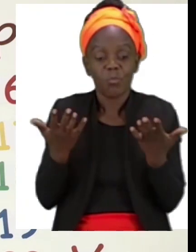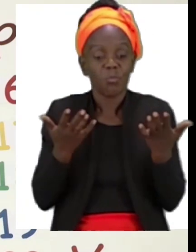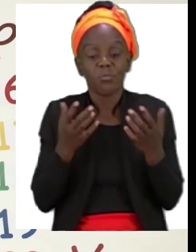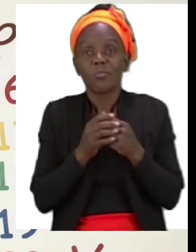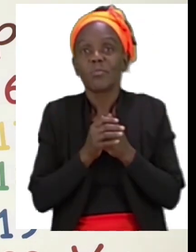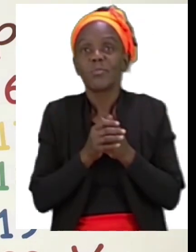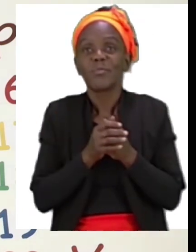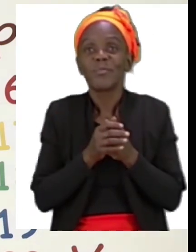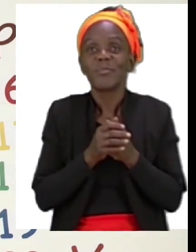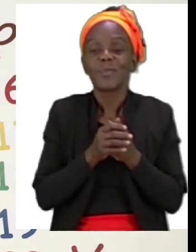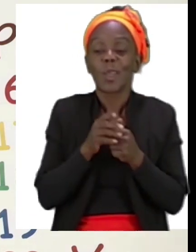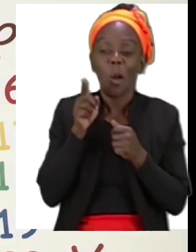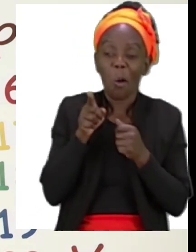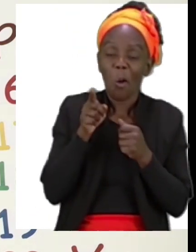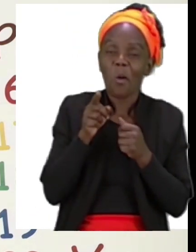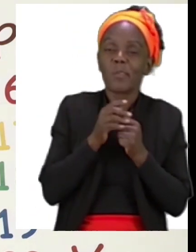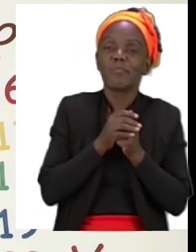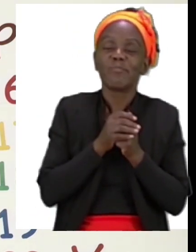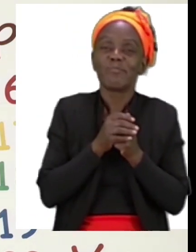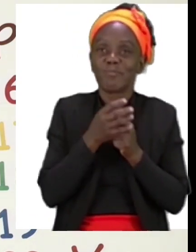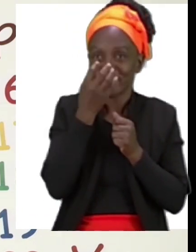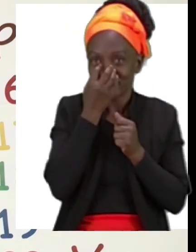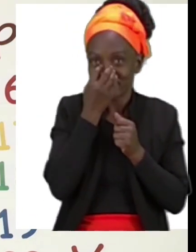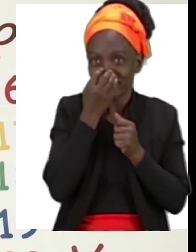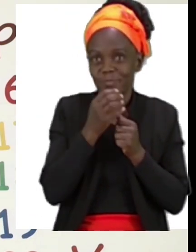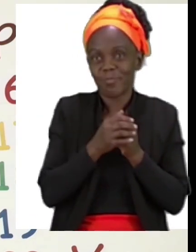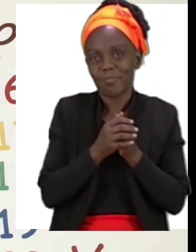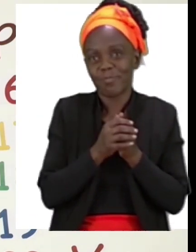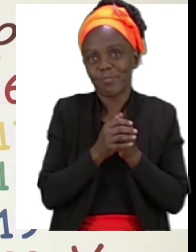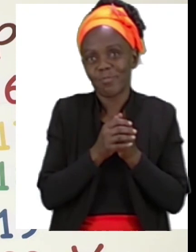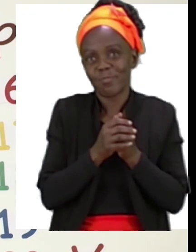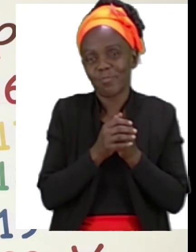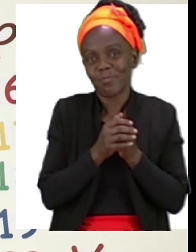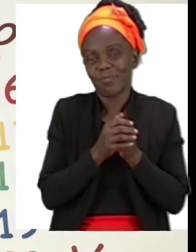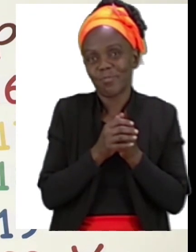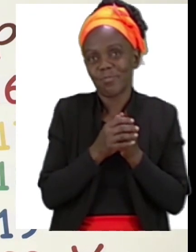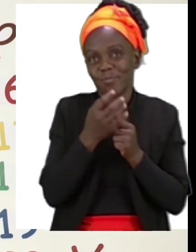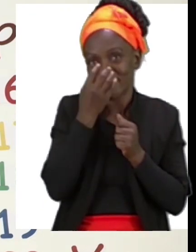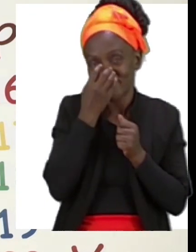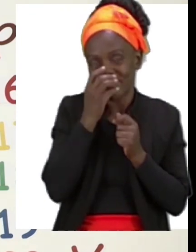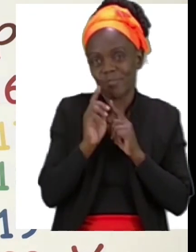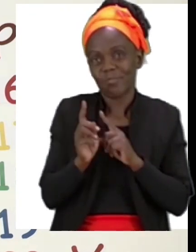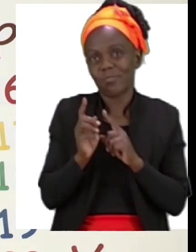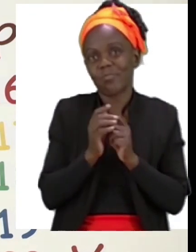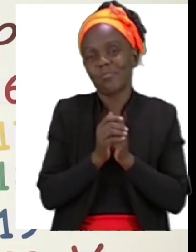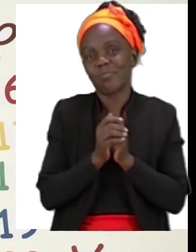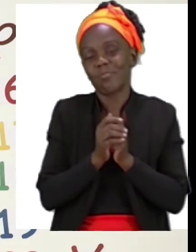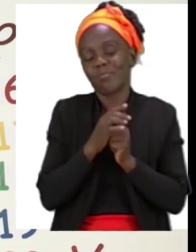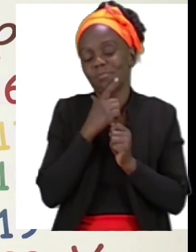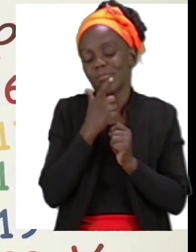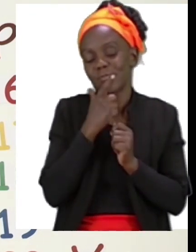you? Oh! There you are, Sashi. So, from Sashi and I, we would like to